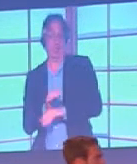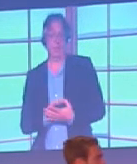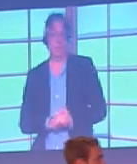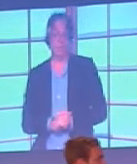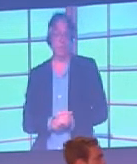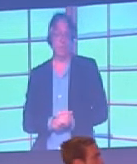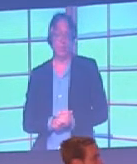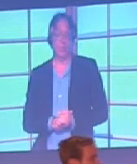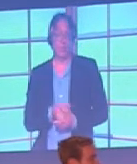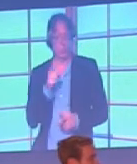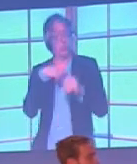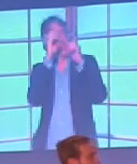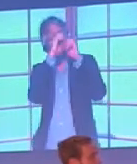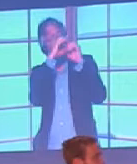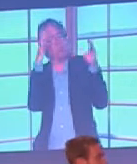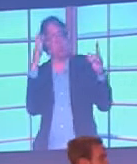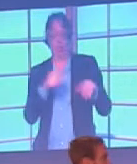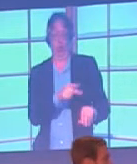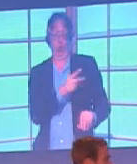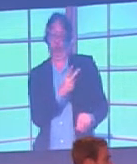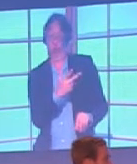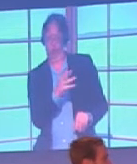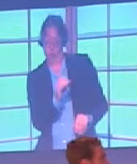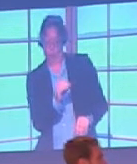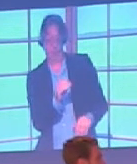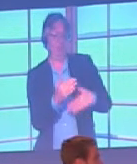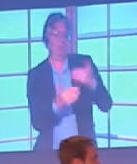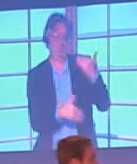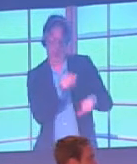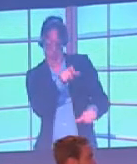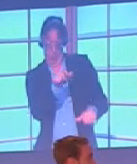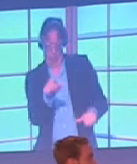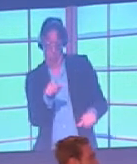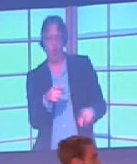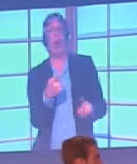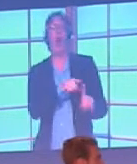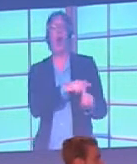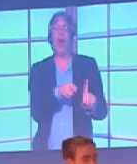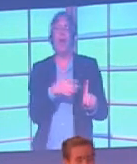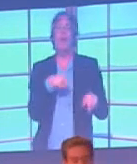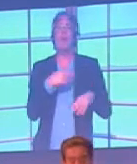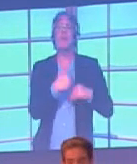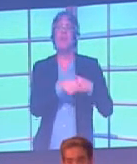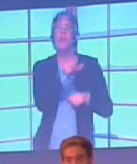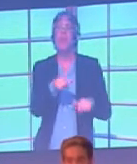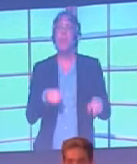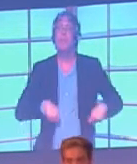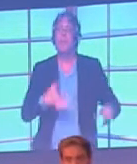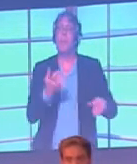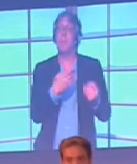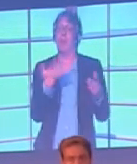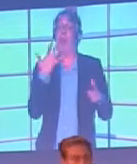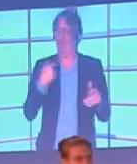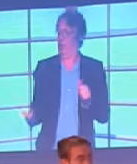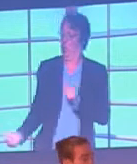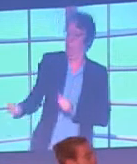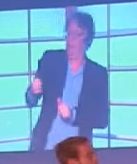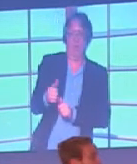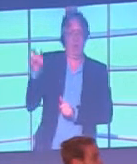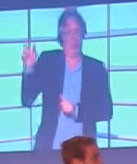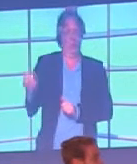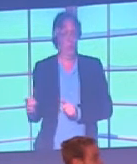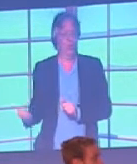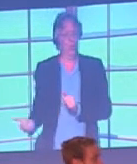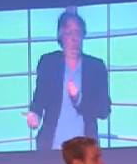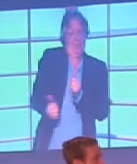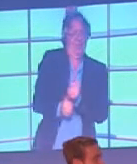companion will come. So these figures double. And please consult all those figures so you know how